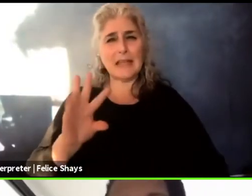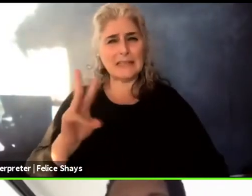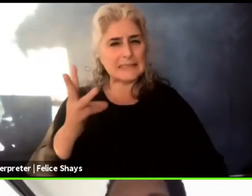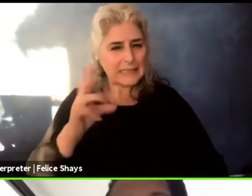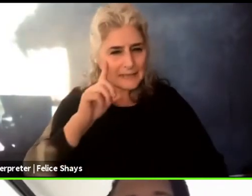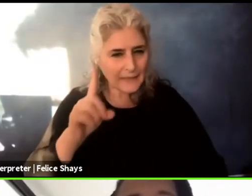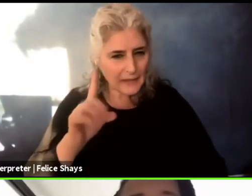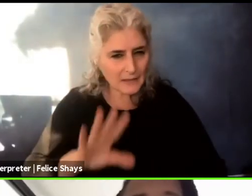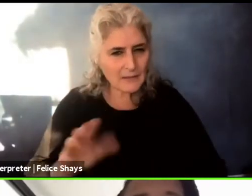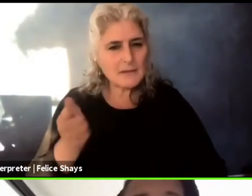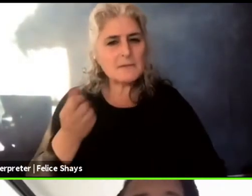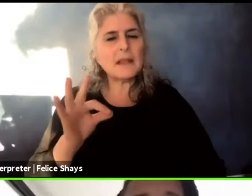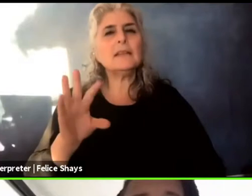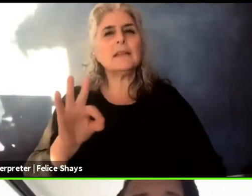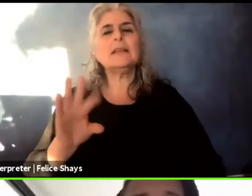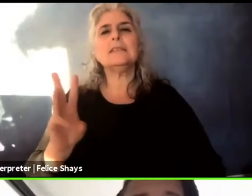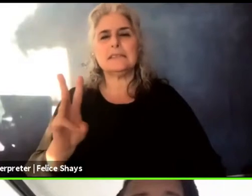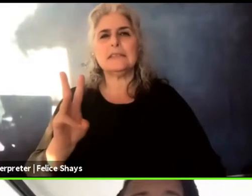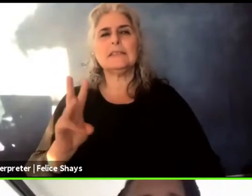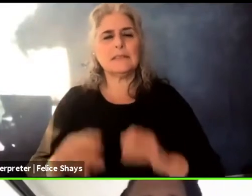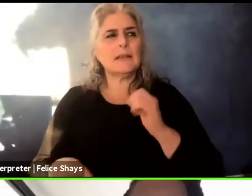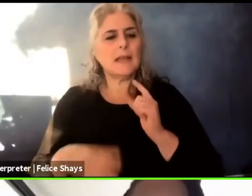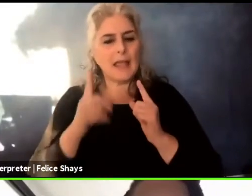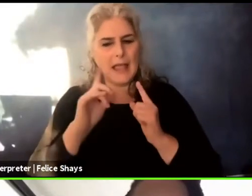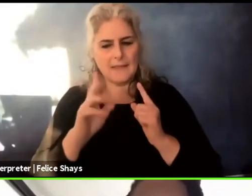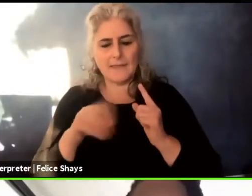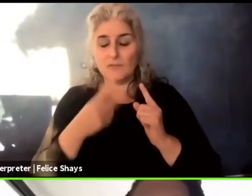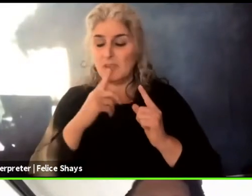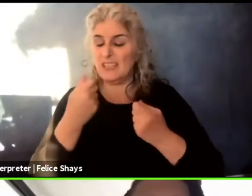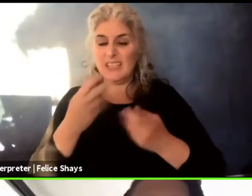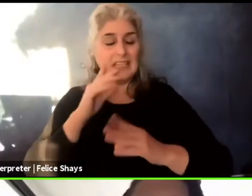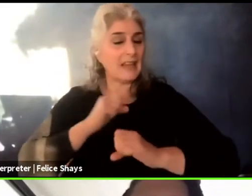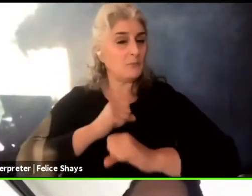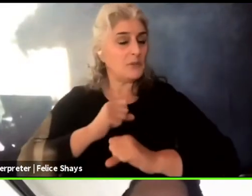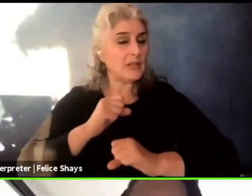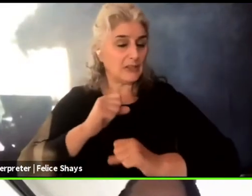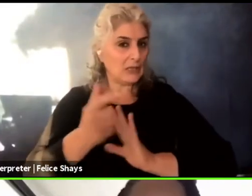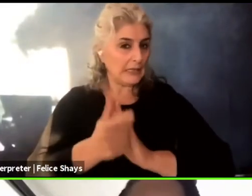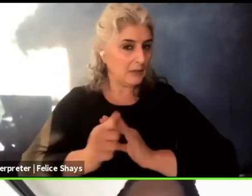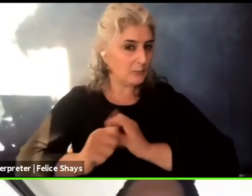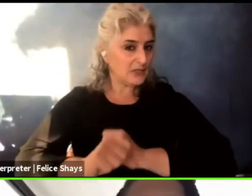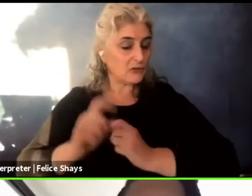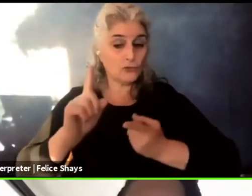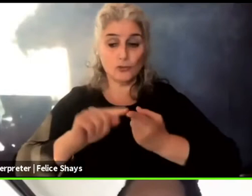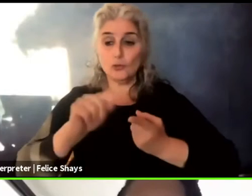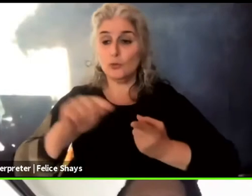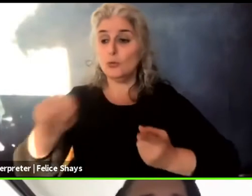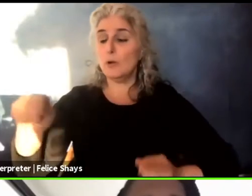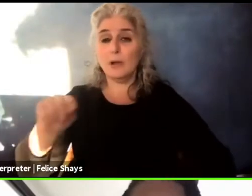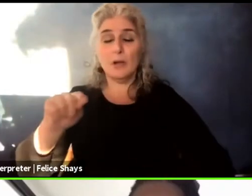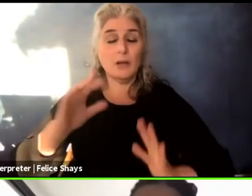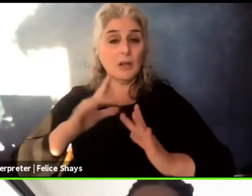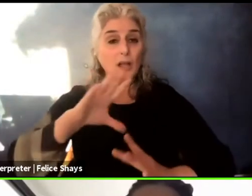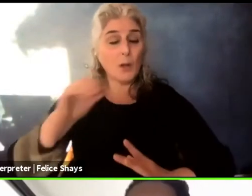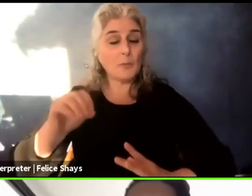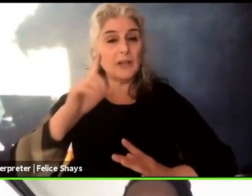And it essentially gave immunity legally to companies for